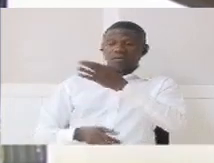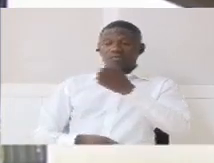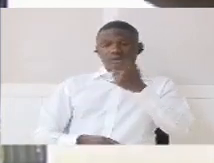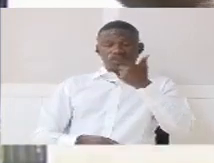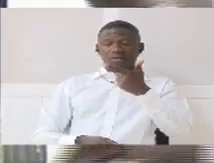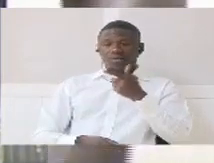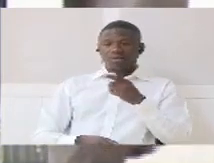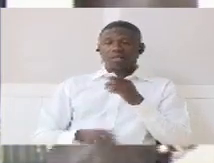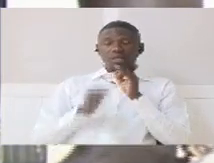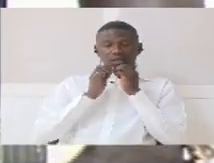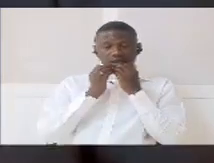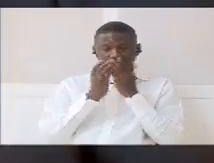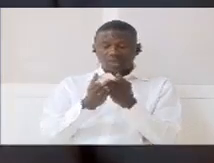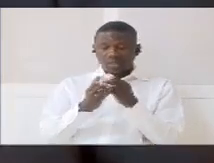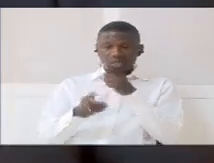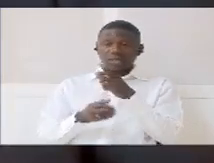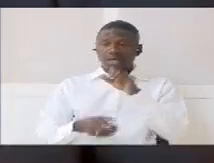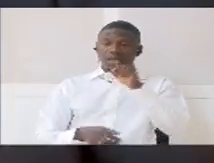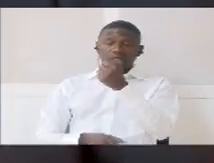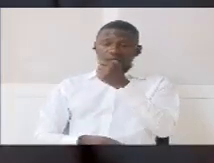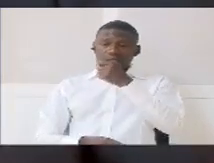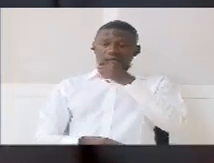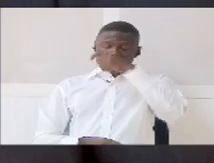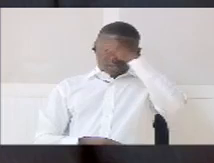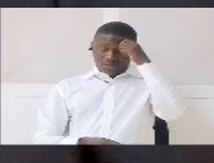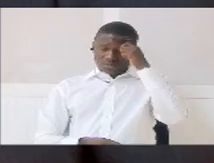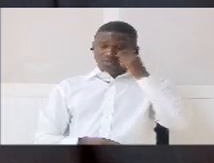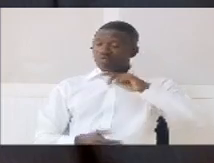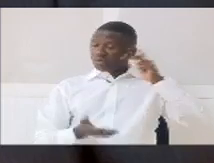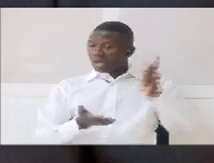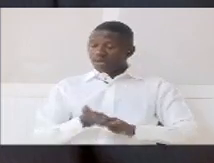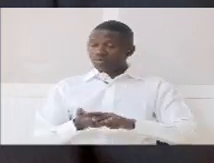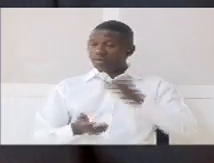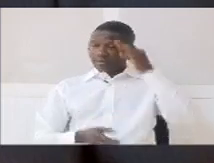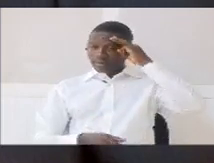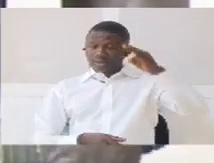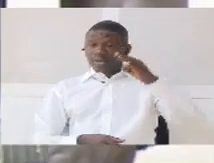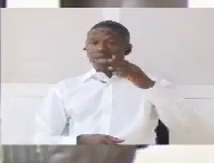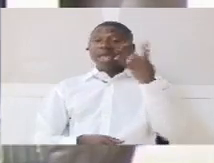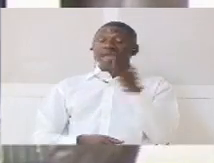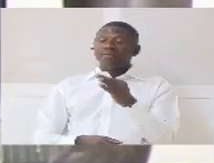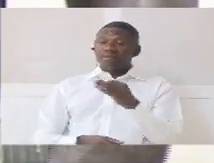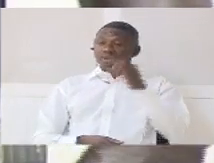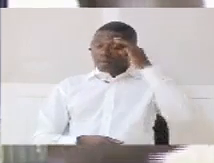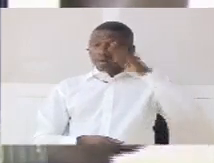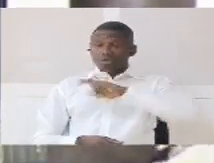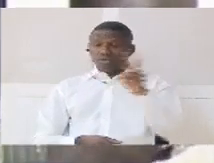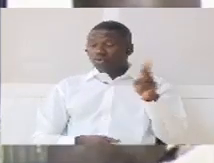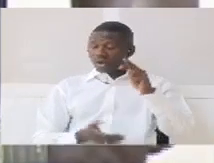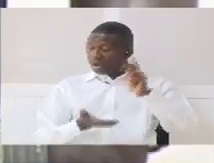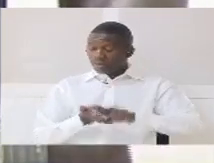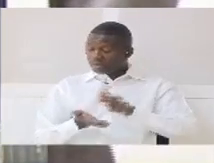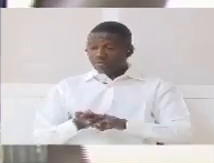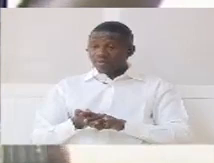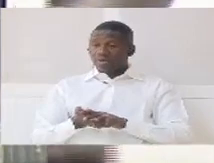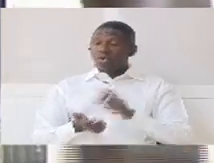that that hard labor ought to be approved by the minister. But if the minister did not approve, the Director General. Well, executive powers